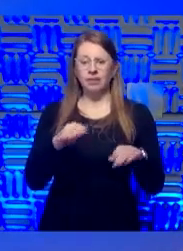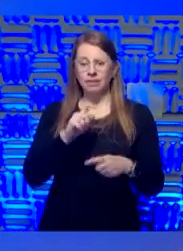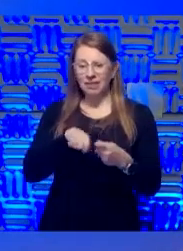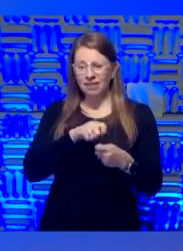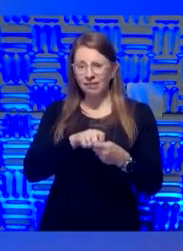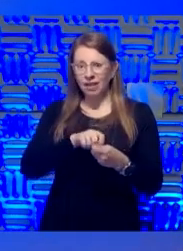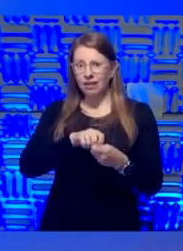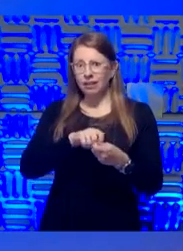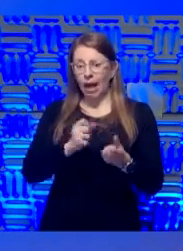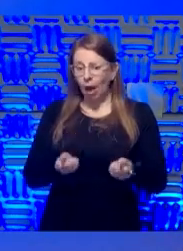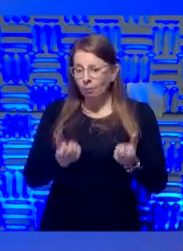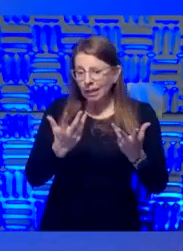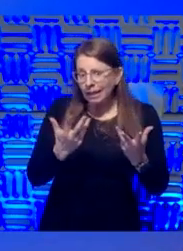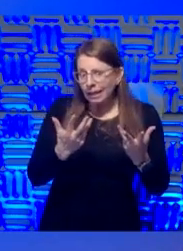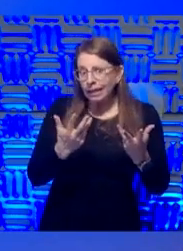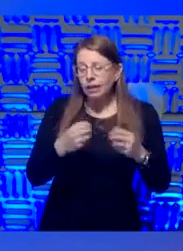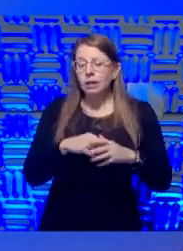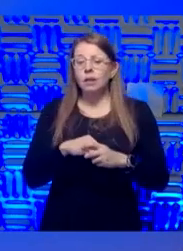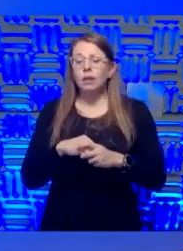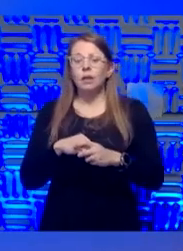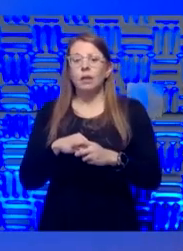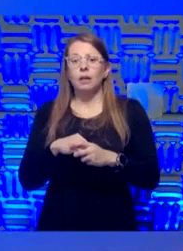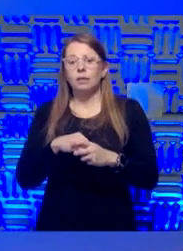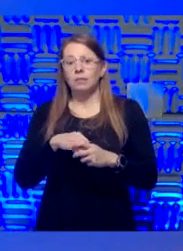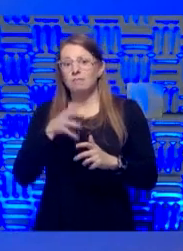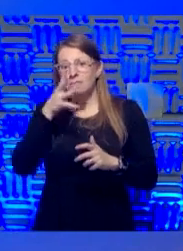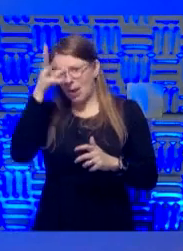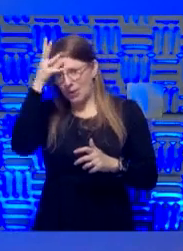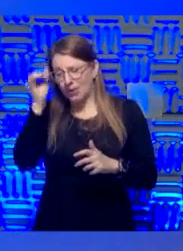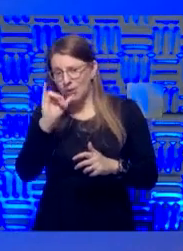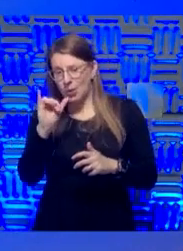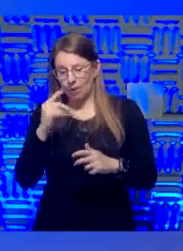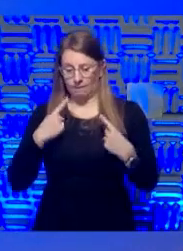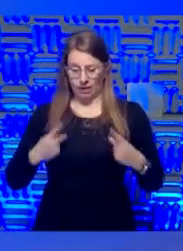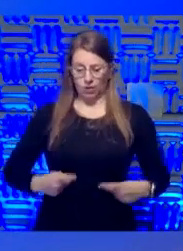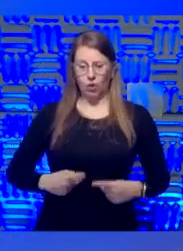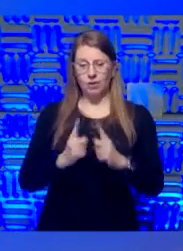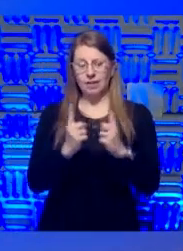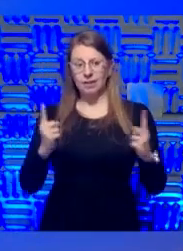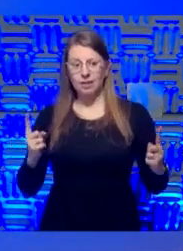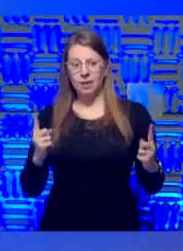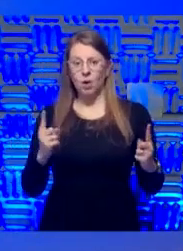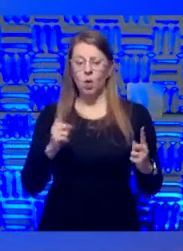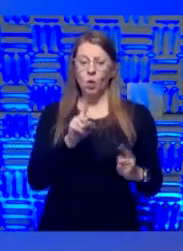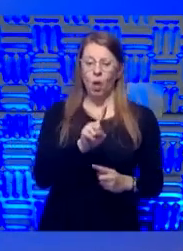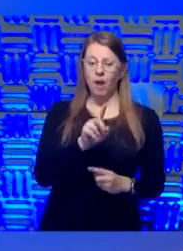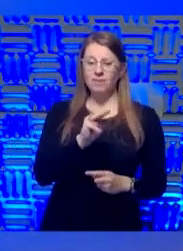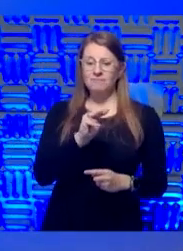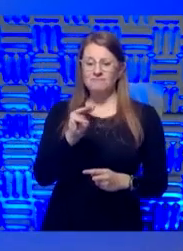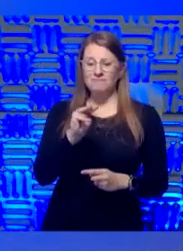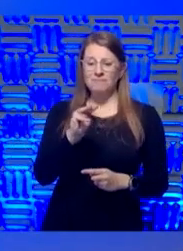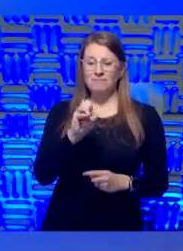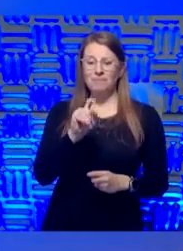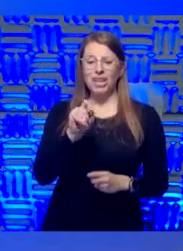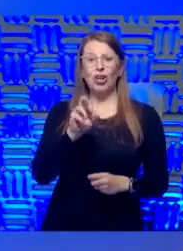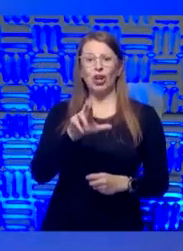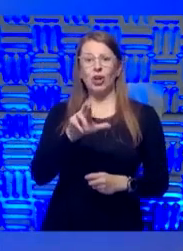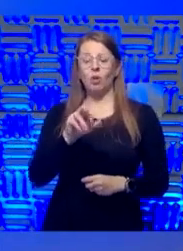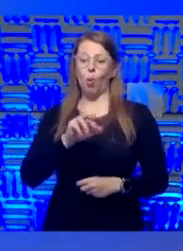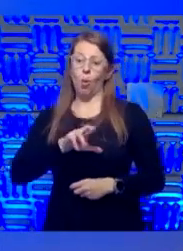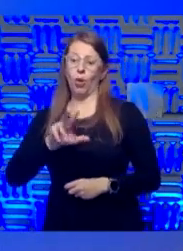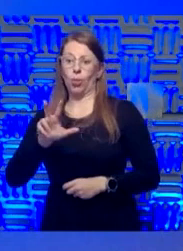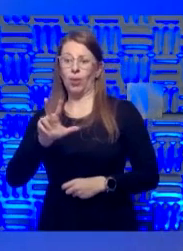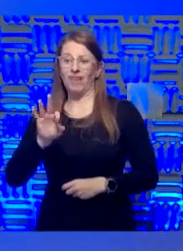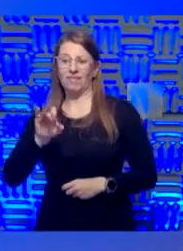participating. The physical distancing, the WHO minimum distance of 1 meter or 3 feet may or may not be